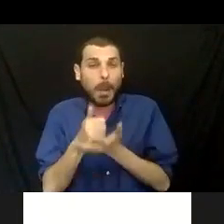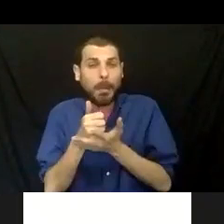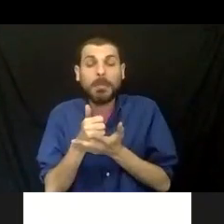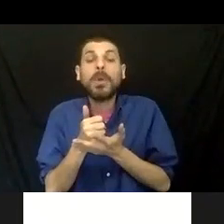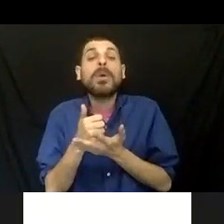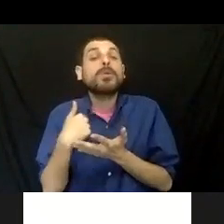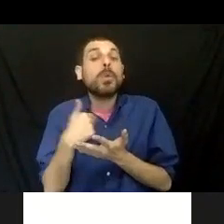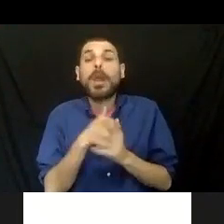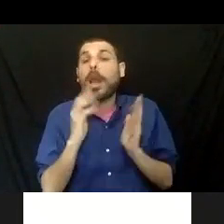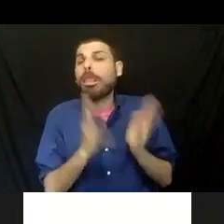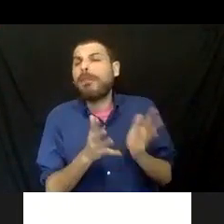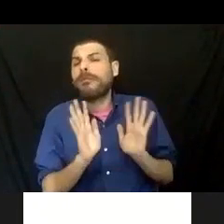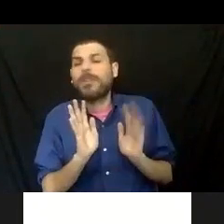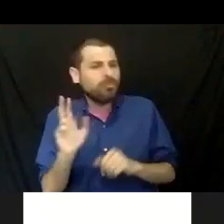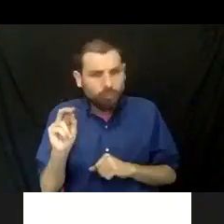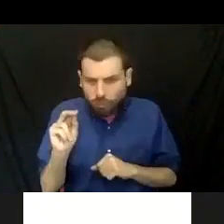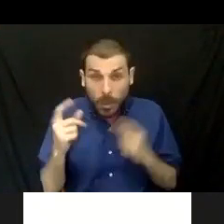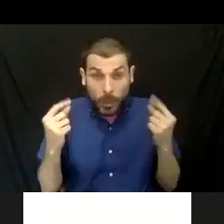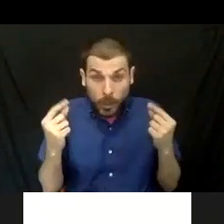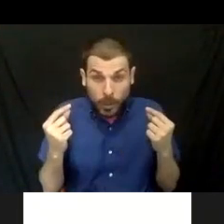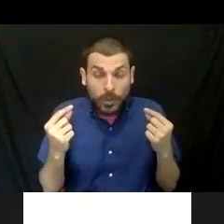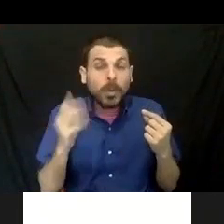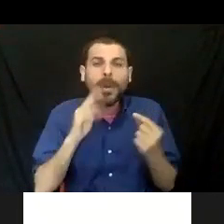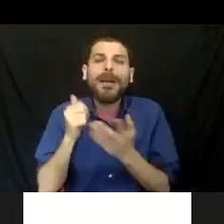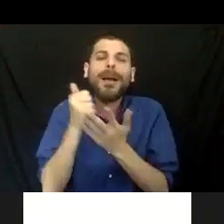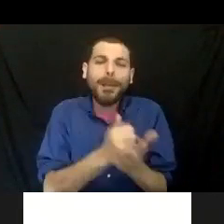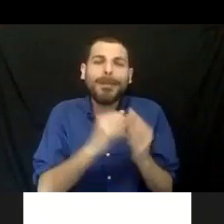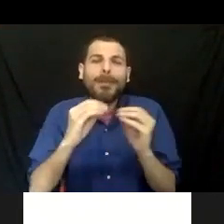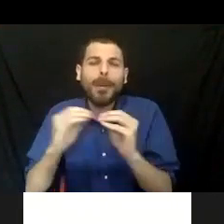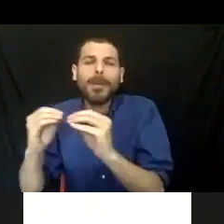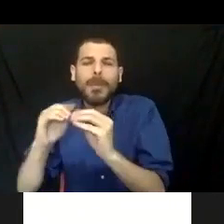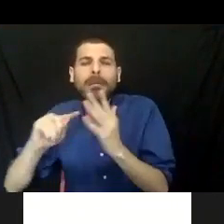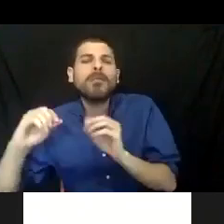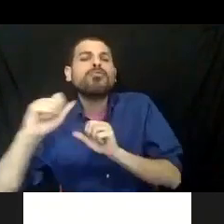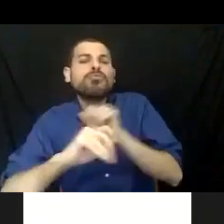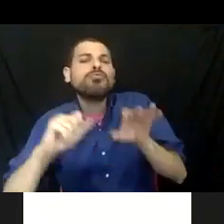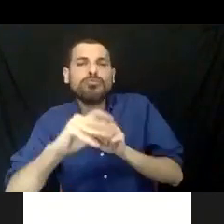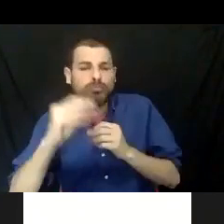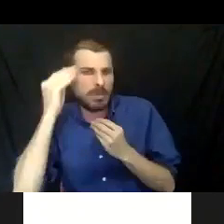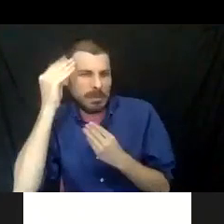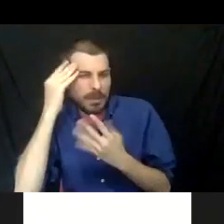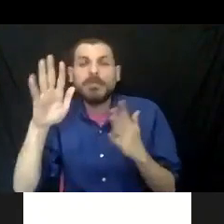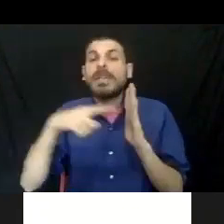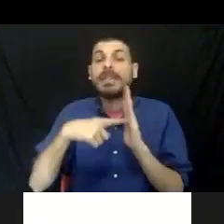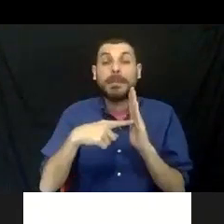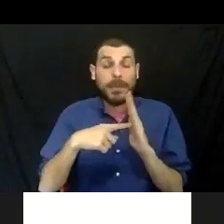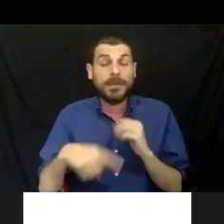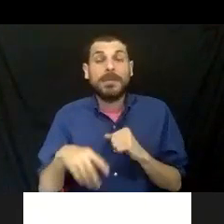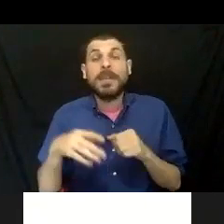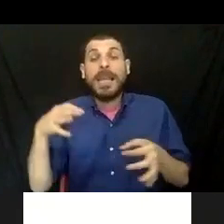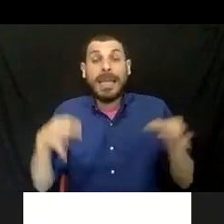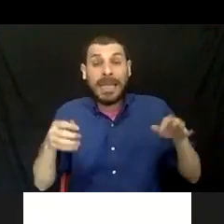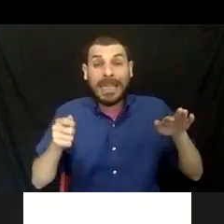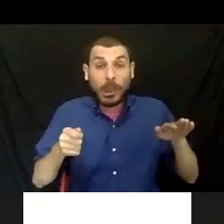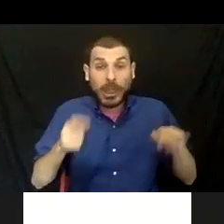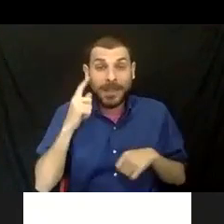if you are having an unemployment insurance hearing on a denied claim and you're seeking representation,